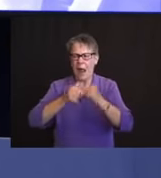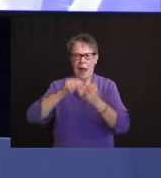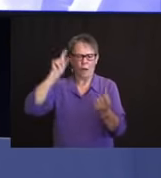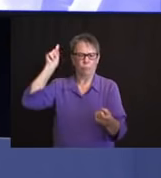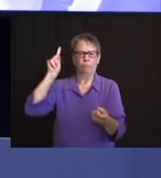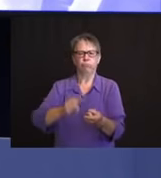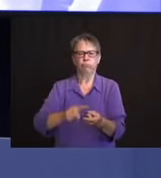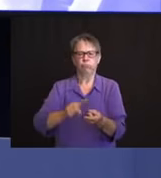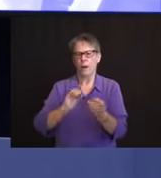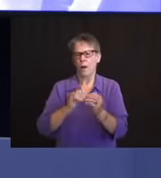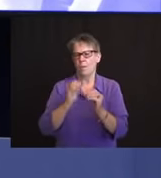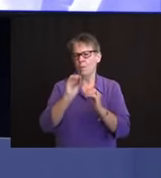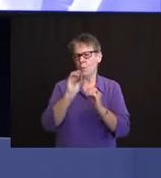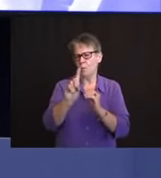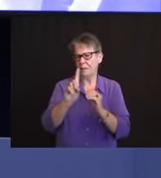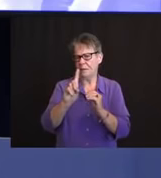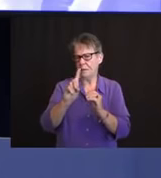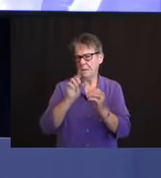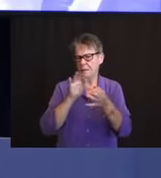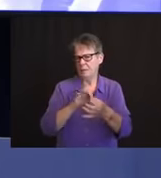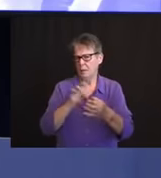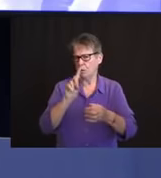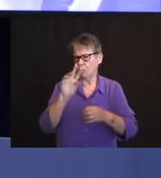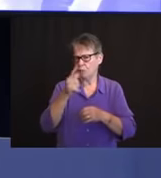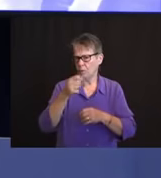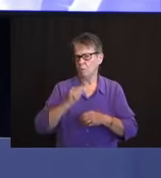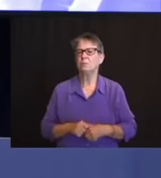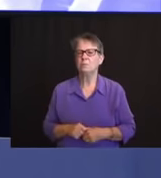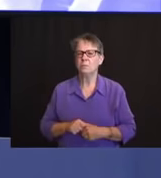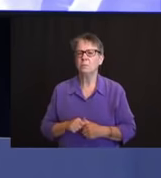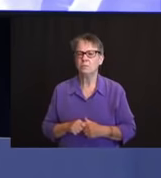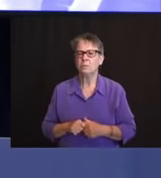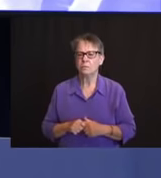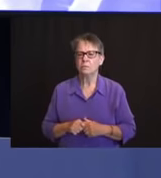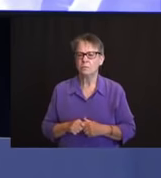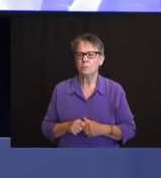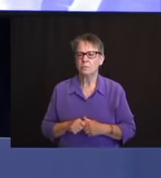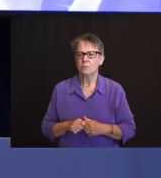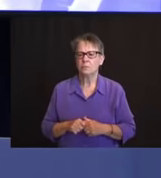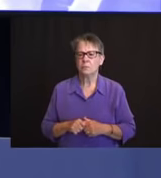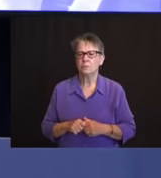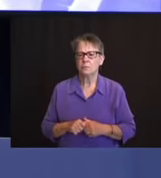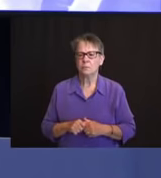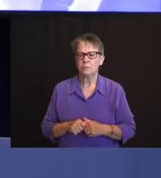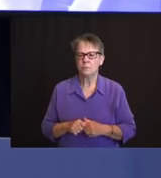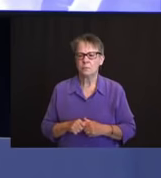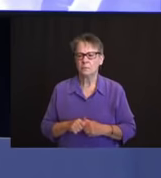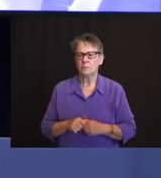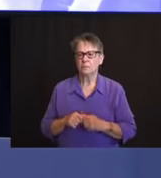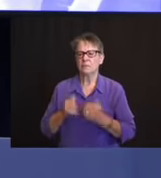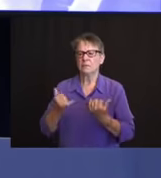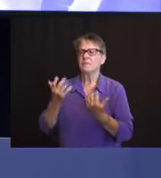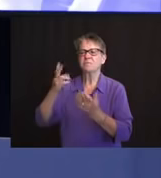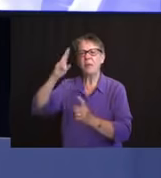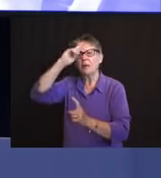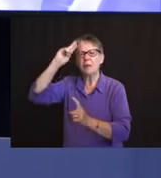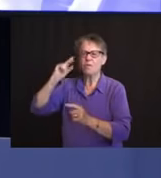reported, as the governor shared, 1,029 hospitalizations with 287 individuals in critical